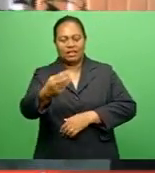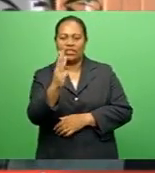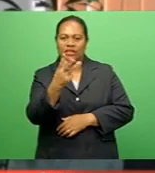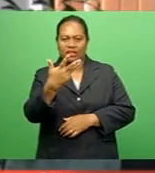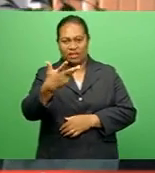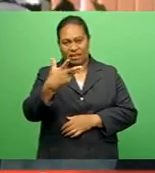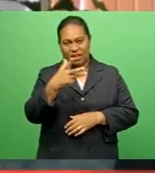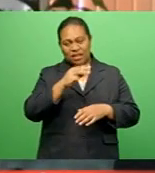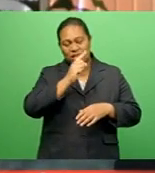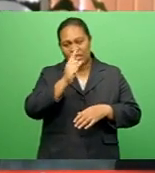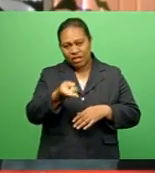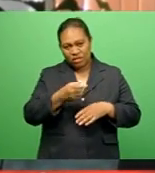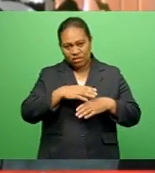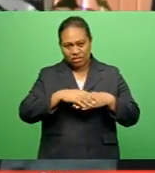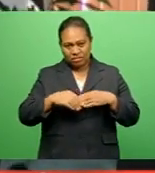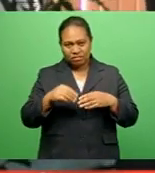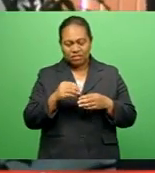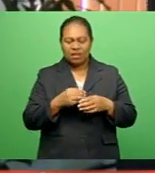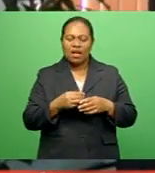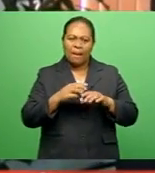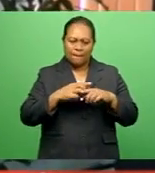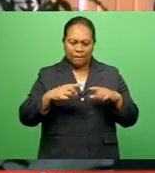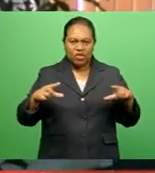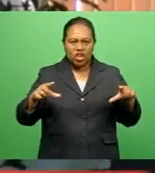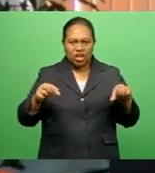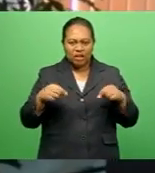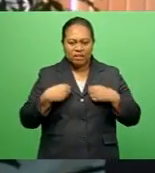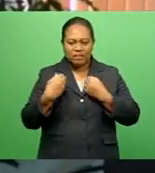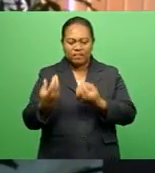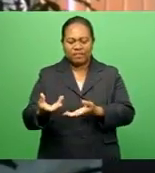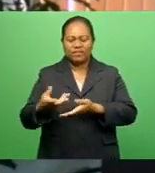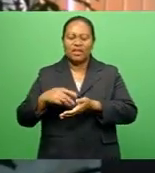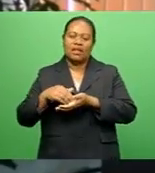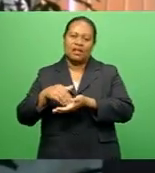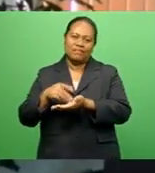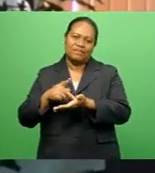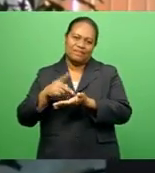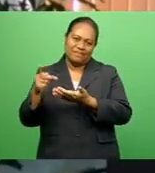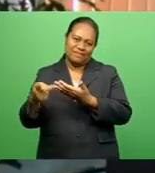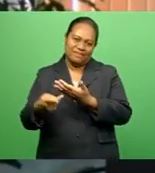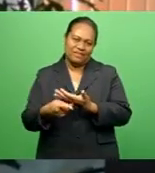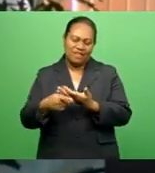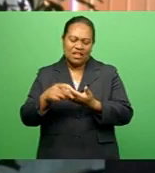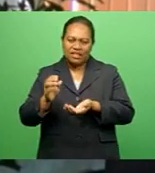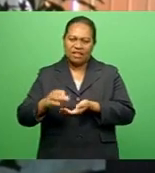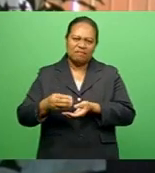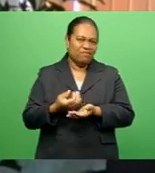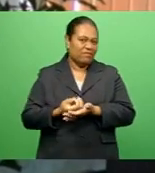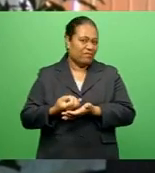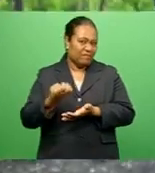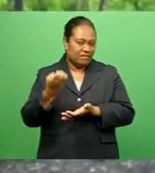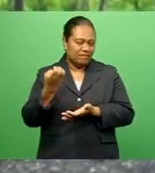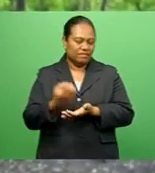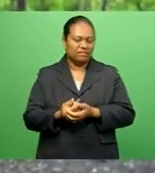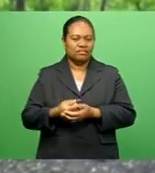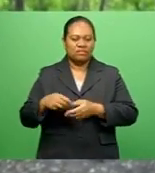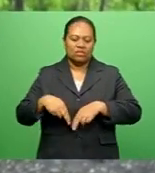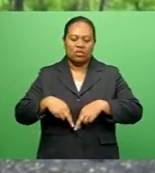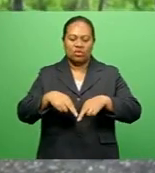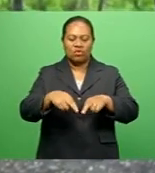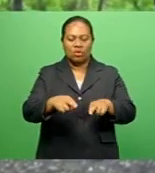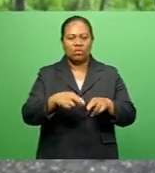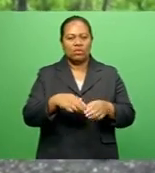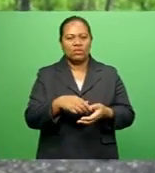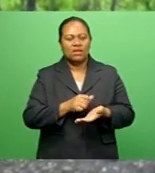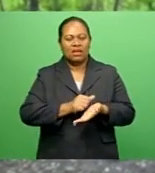$39,063 check handed over this morning will be used for projects that will stabilize financial footing for farmers and roadside